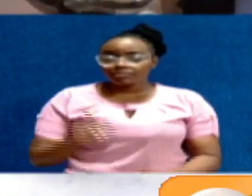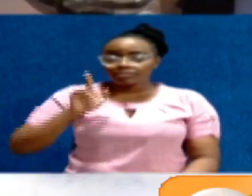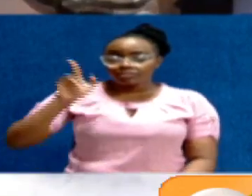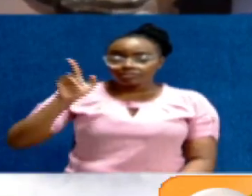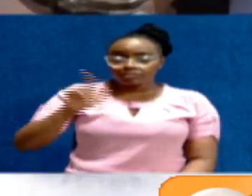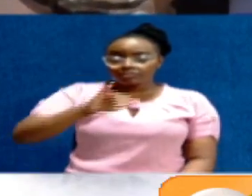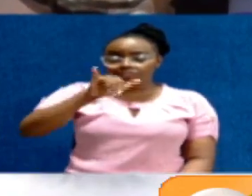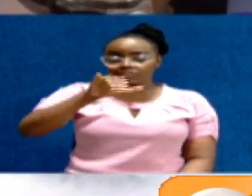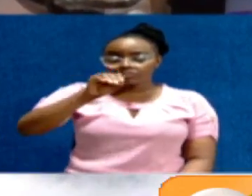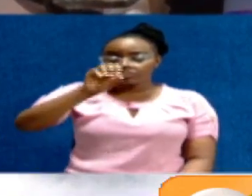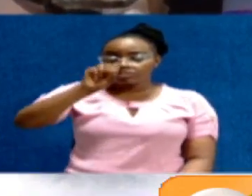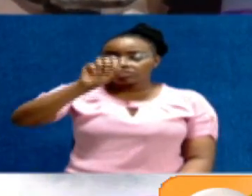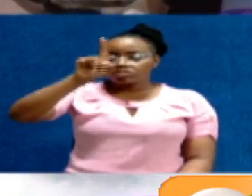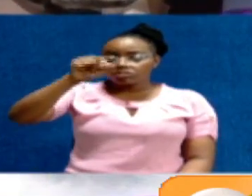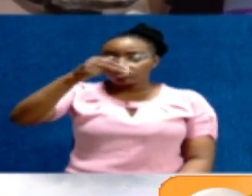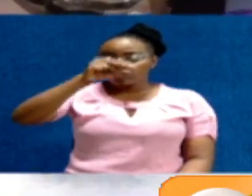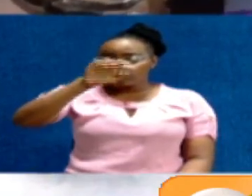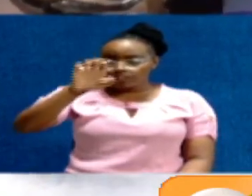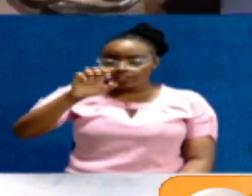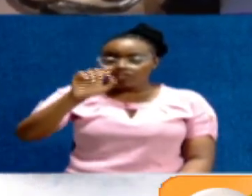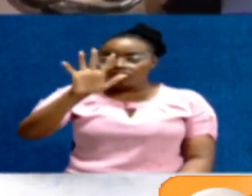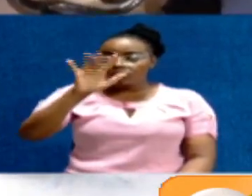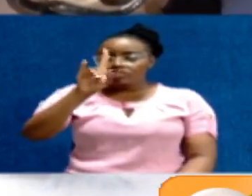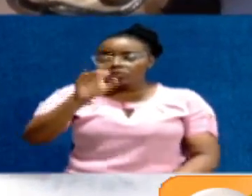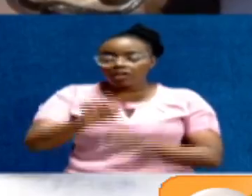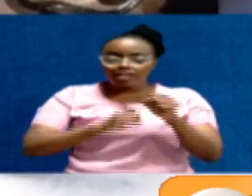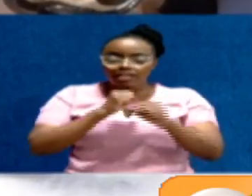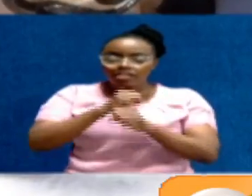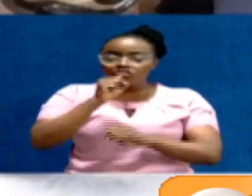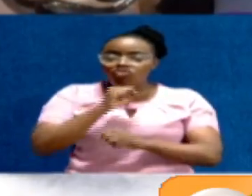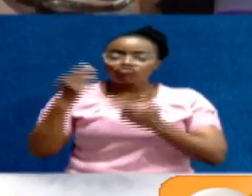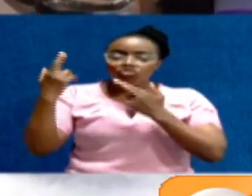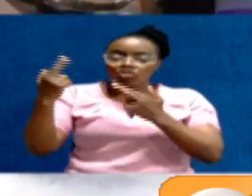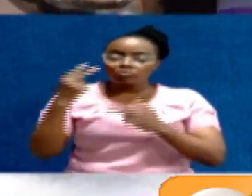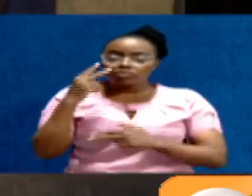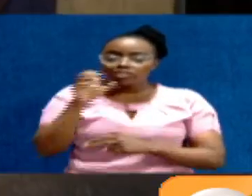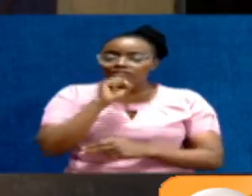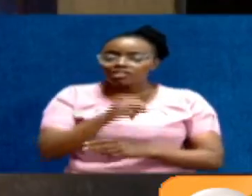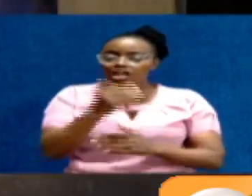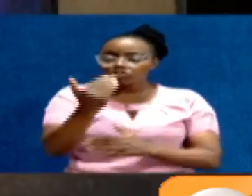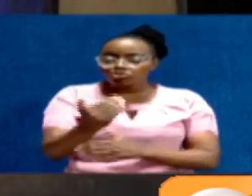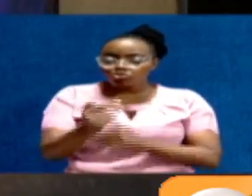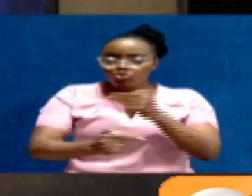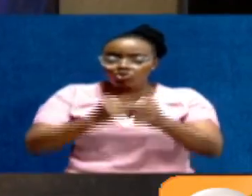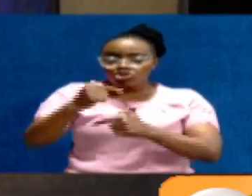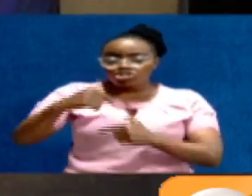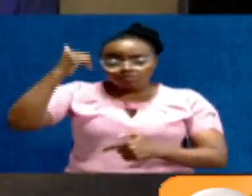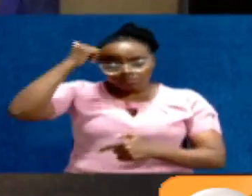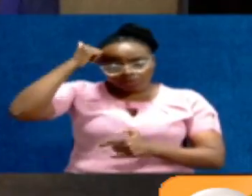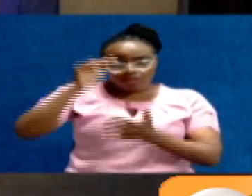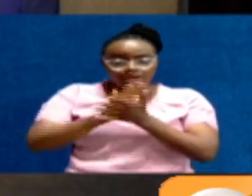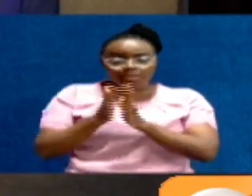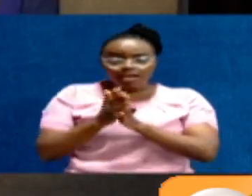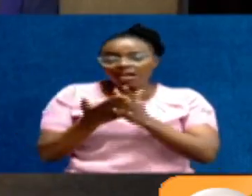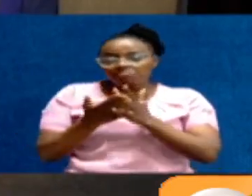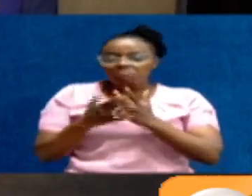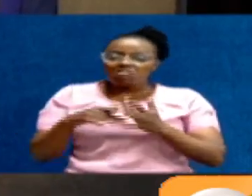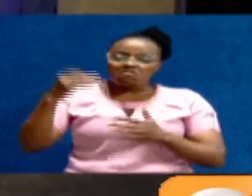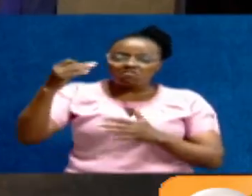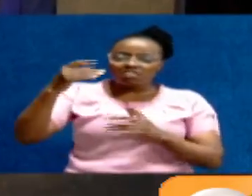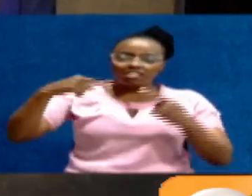This is Josephine Gina. At 51 years of age, she was hoping to see her grandchildren go on with school and become ambitious people